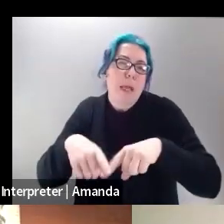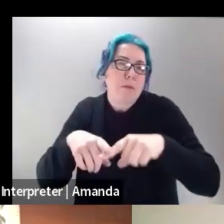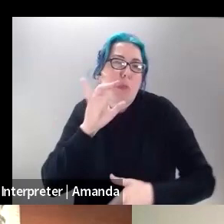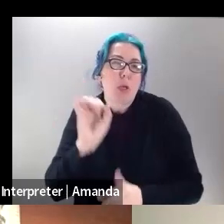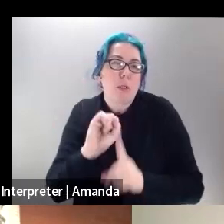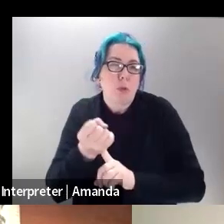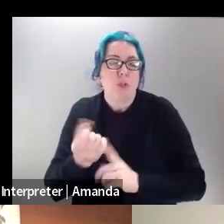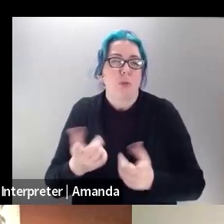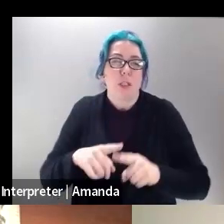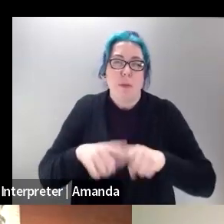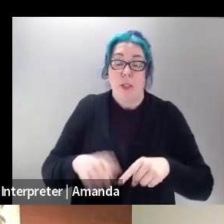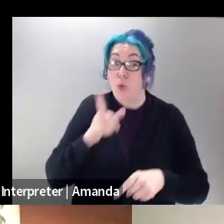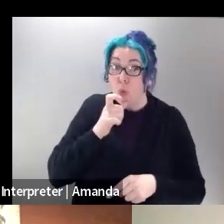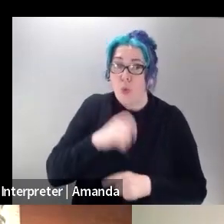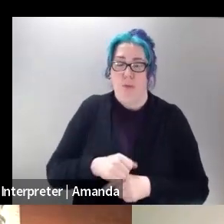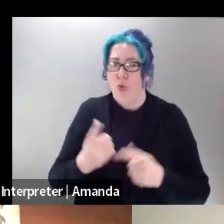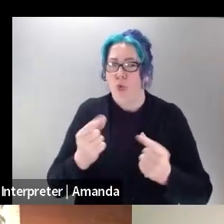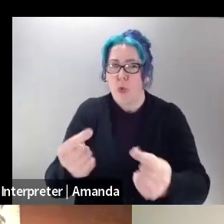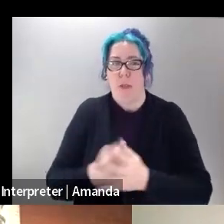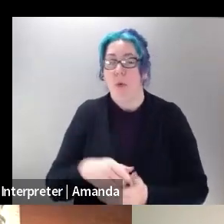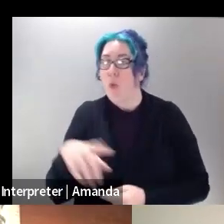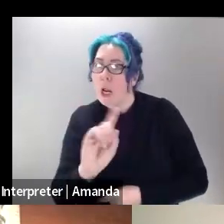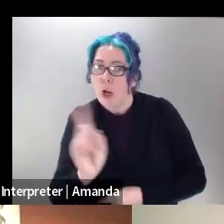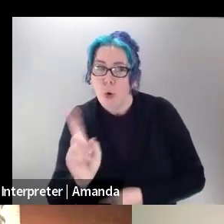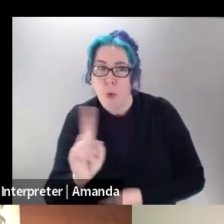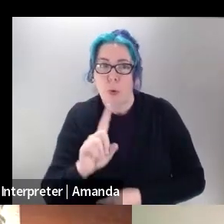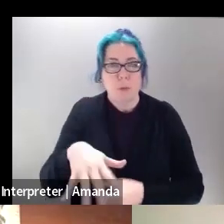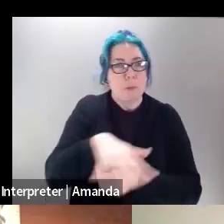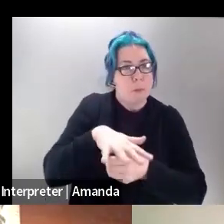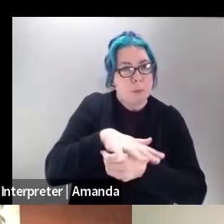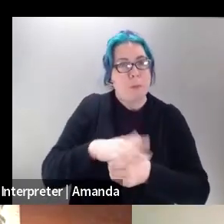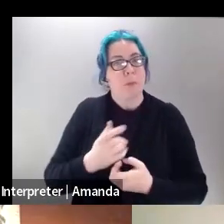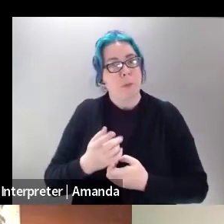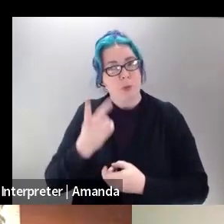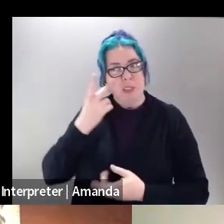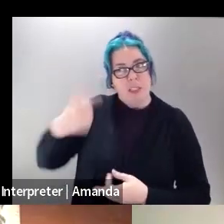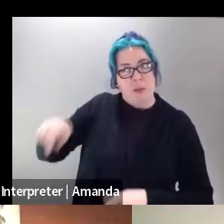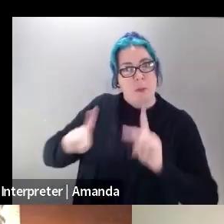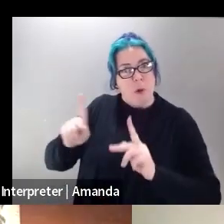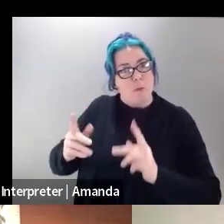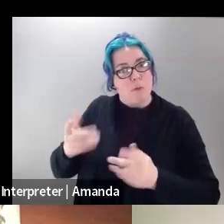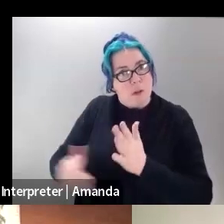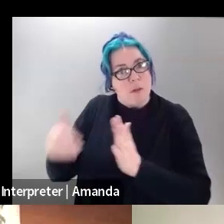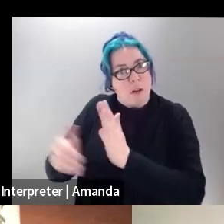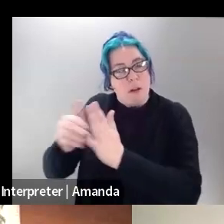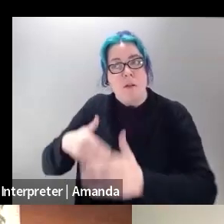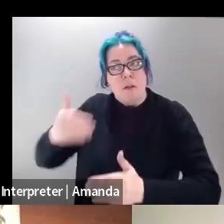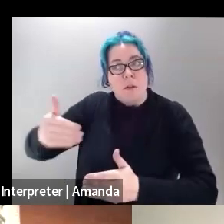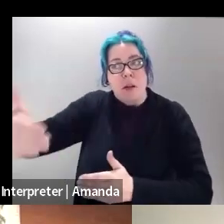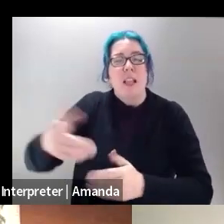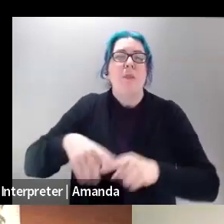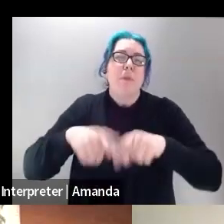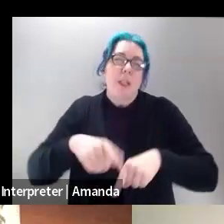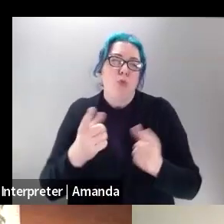both geographically and within the profession as to how often you're encountering this practice. I'm seeing it quite often in